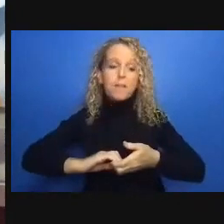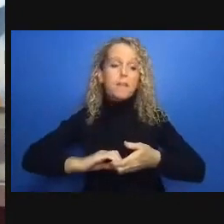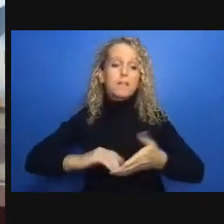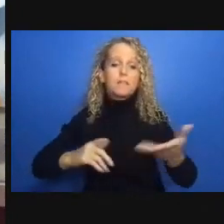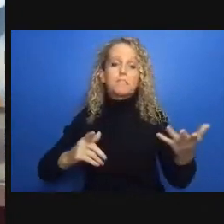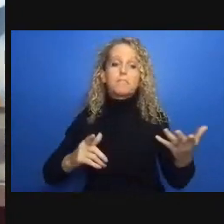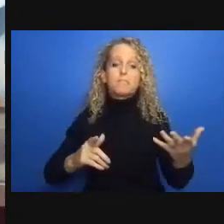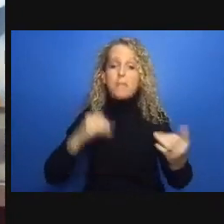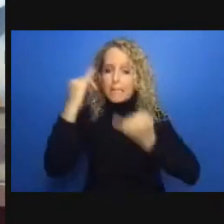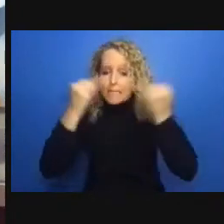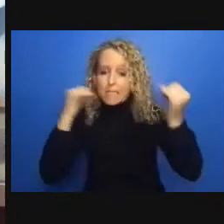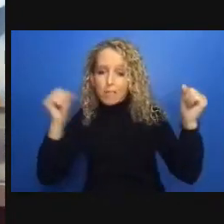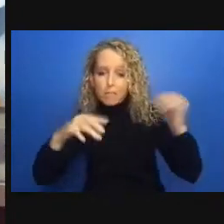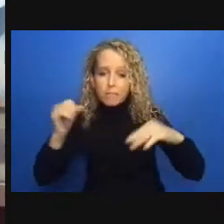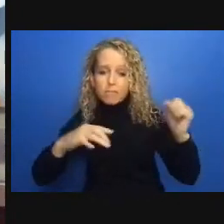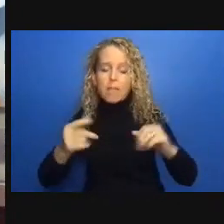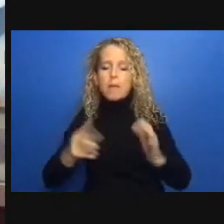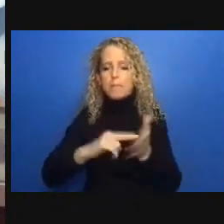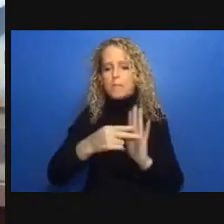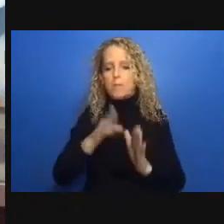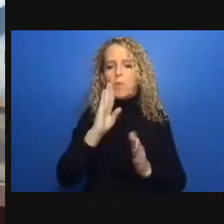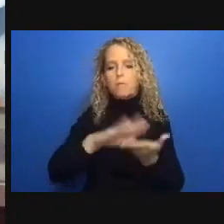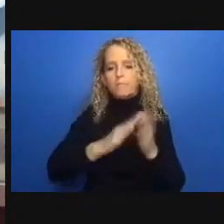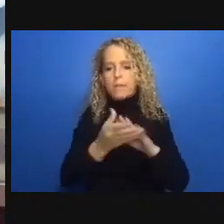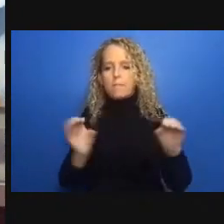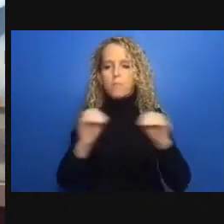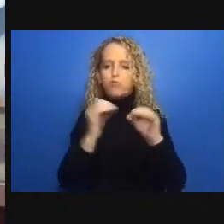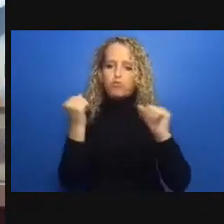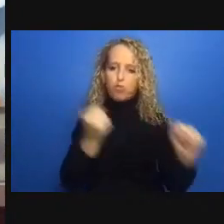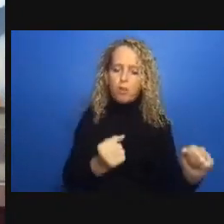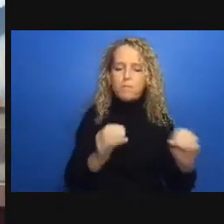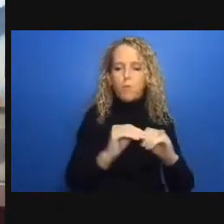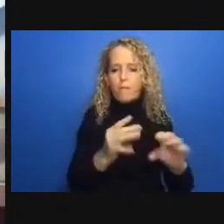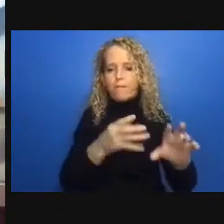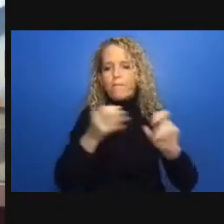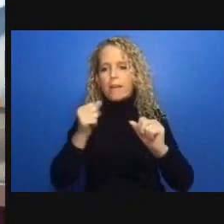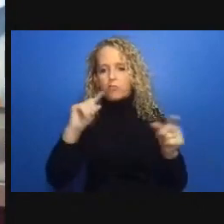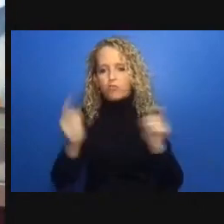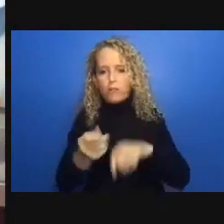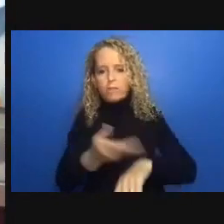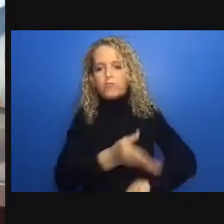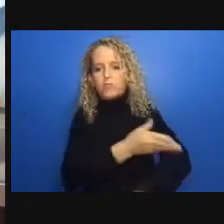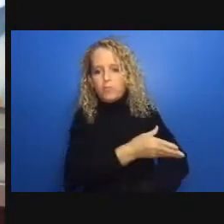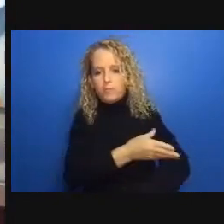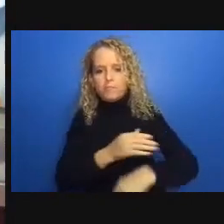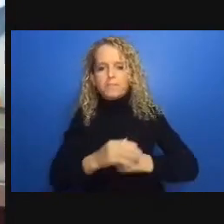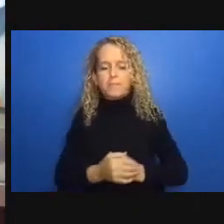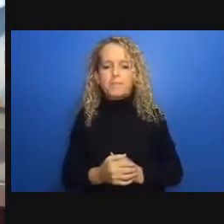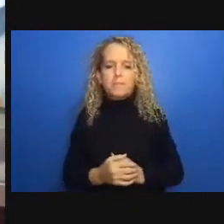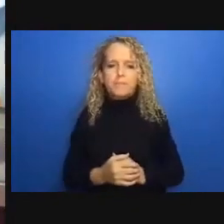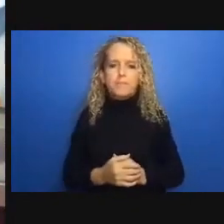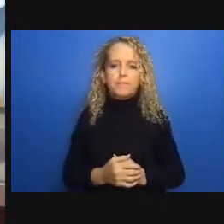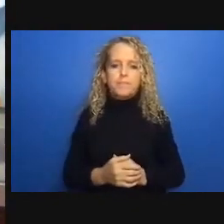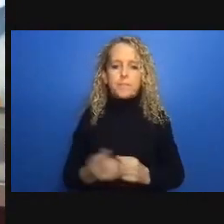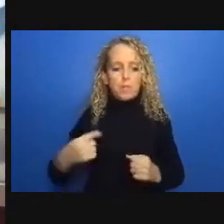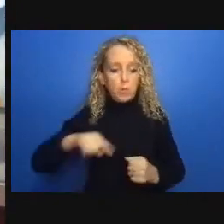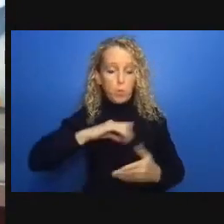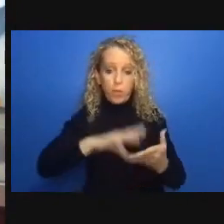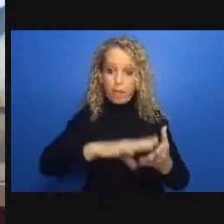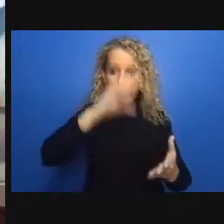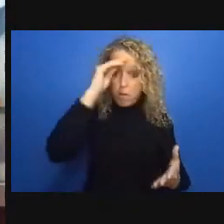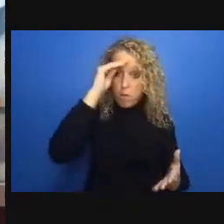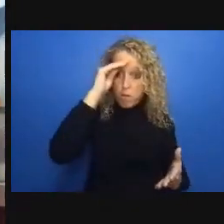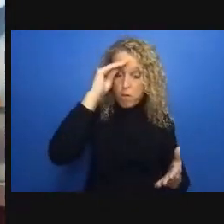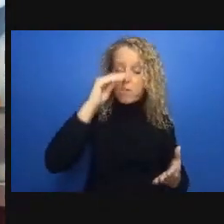stronger and allow us to adapt to that change. So I think taking these learnings and moving from them, and Kathleen had